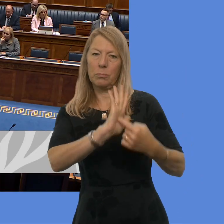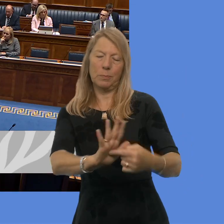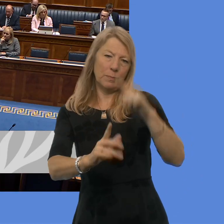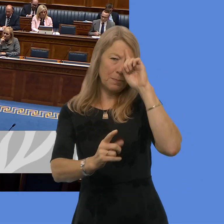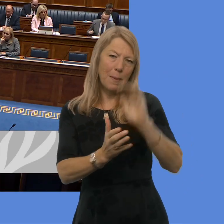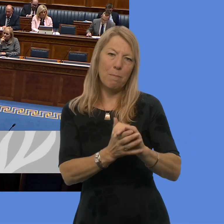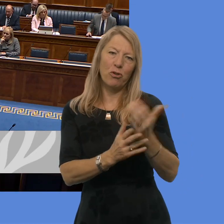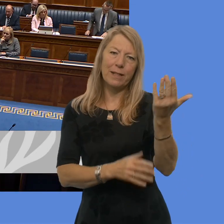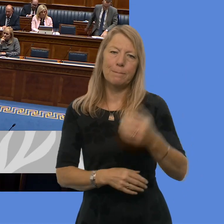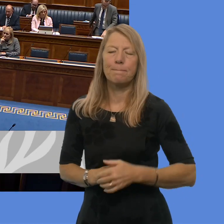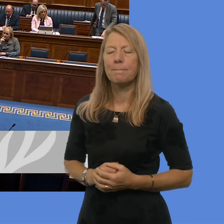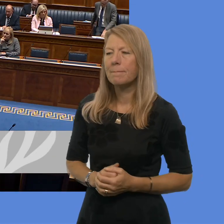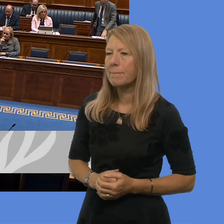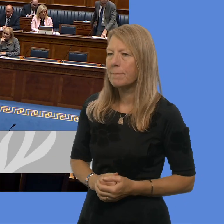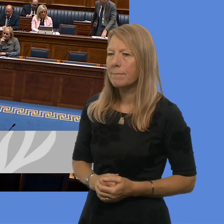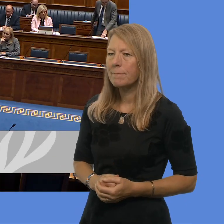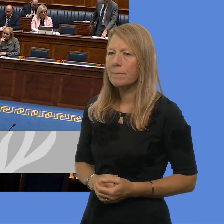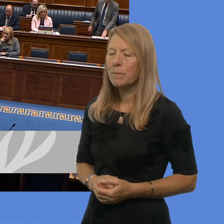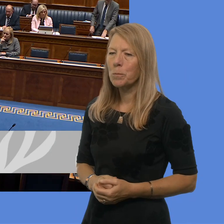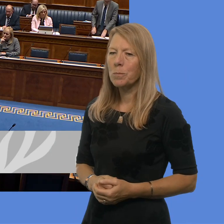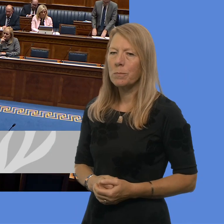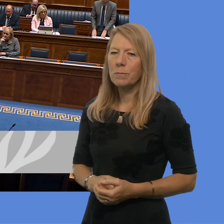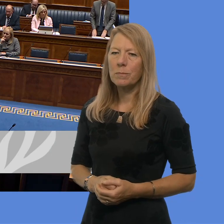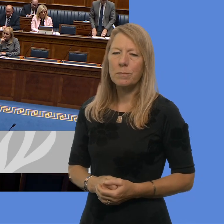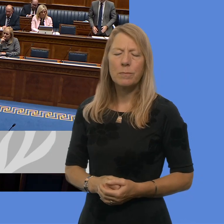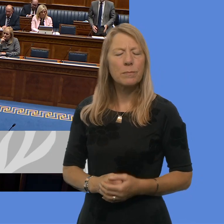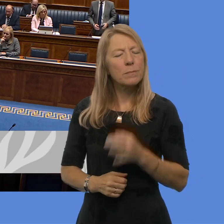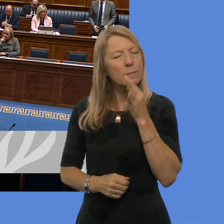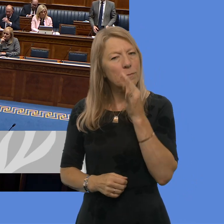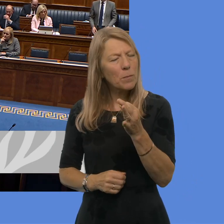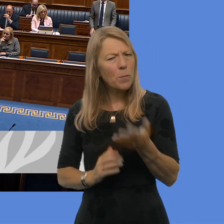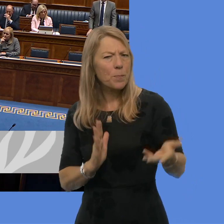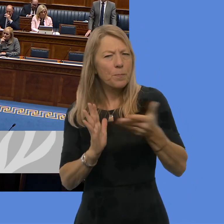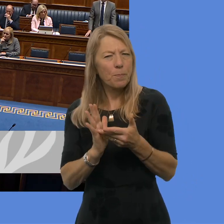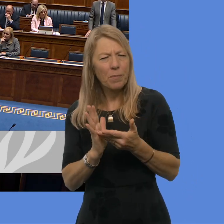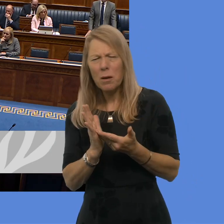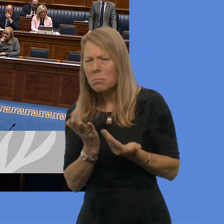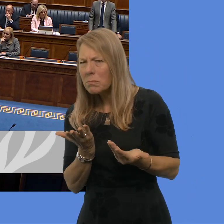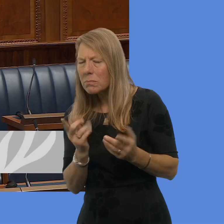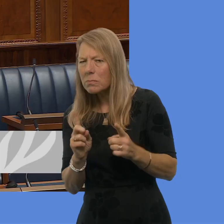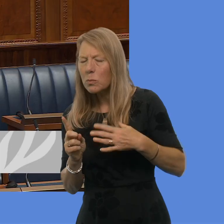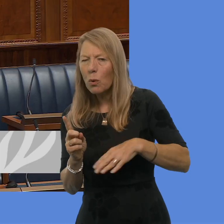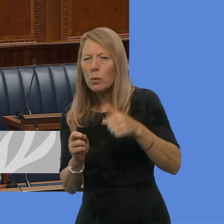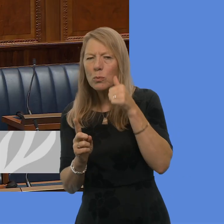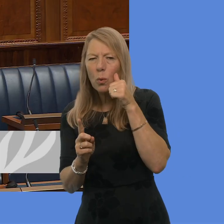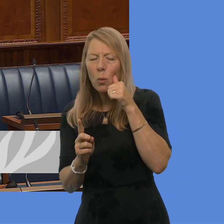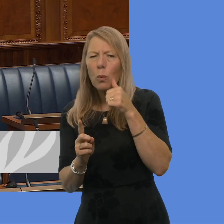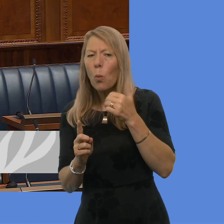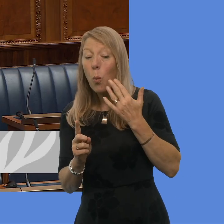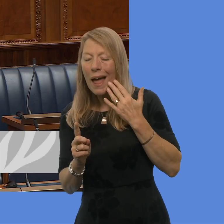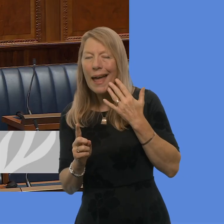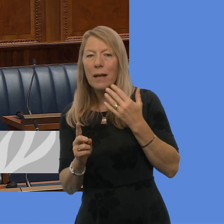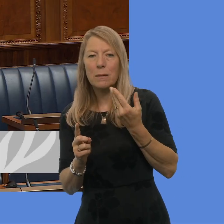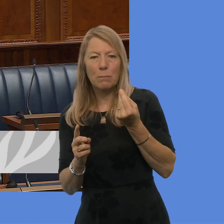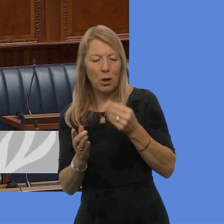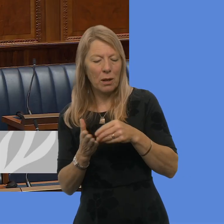Stephen Dunn for supplementary. Speaker, is there any further update in terms of the time frame for delivery through the redress scheme for these innocent victims